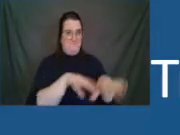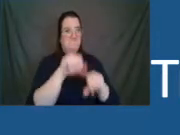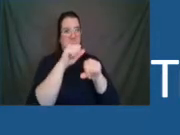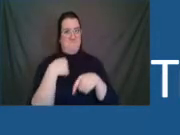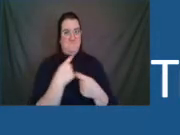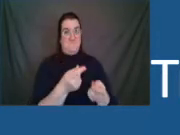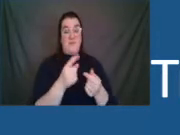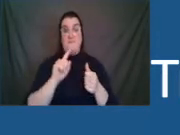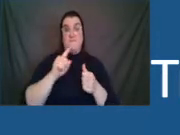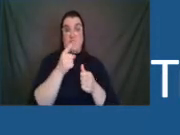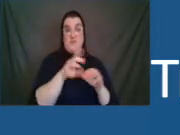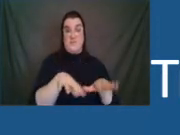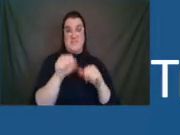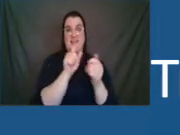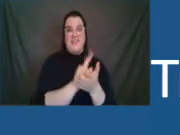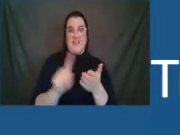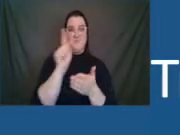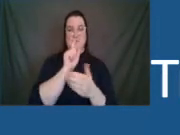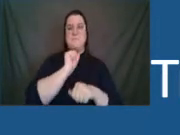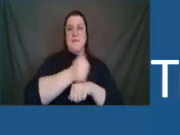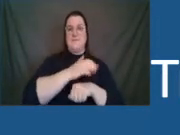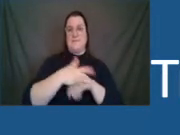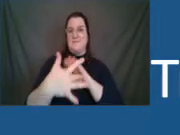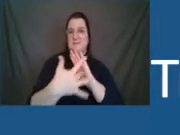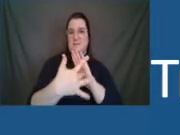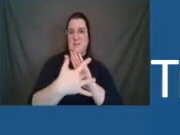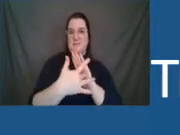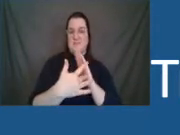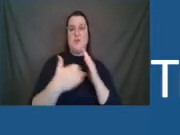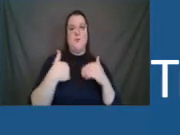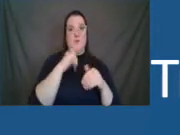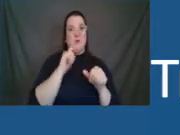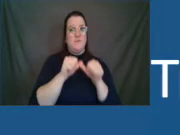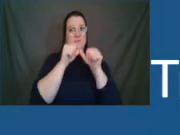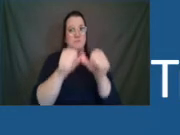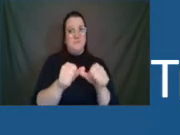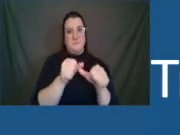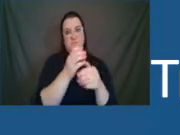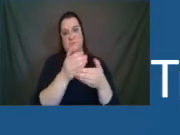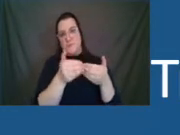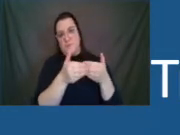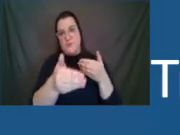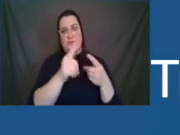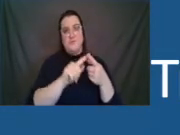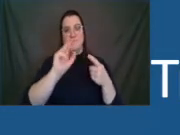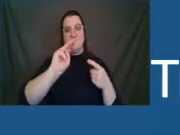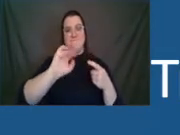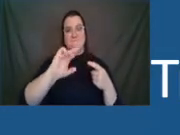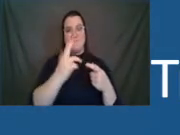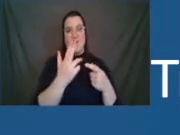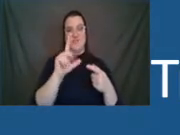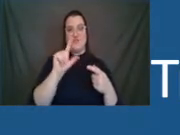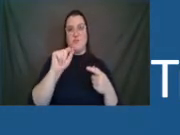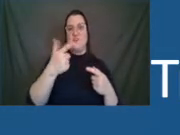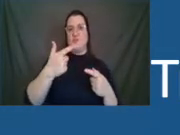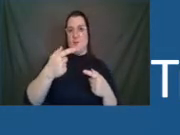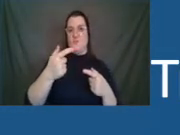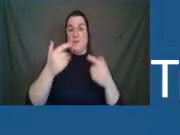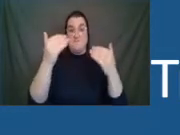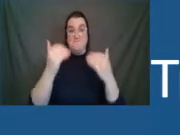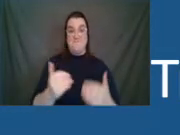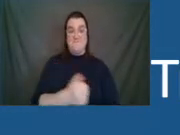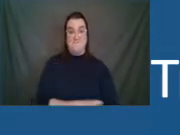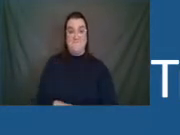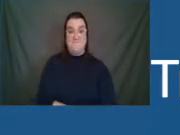over, and we have since done that. Our first webinar was actually last week based on technology, and we will continue the series through March